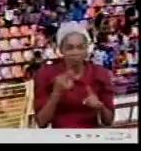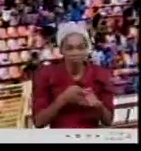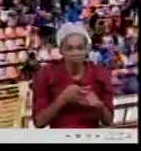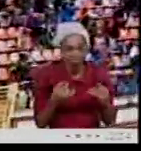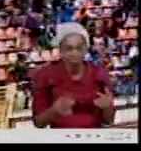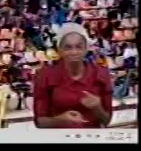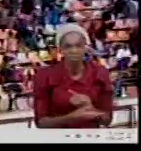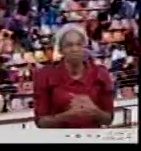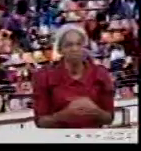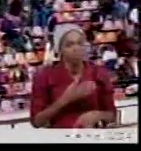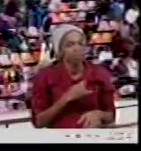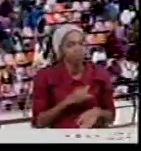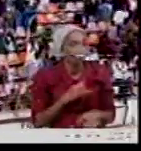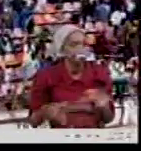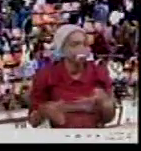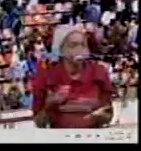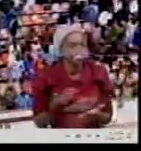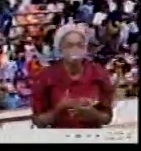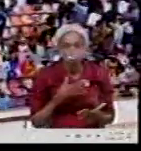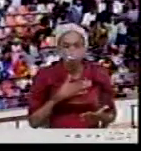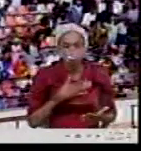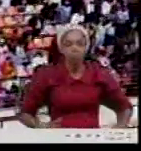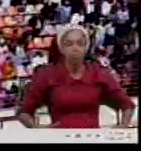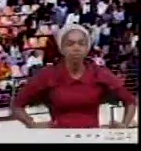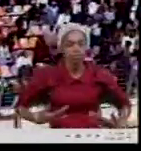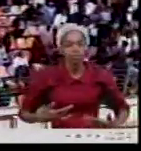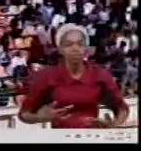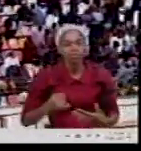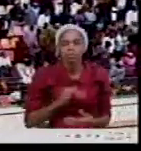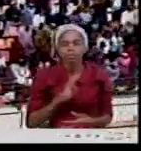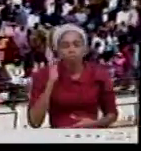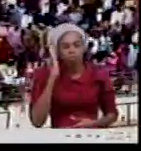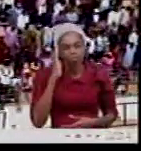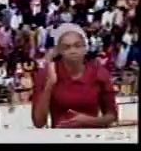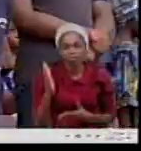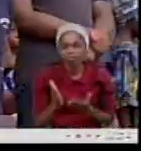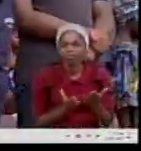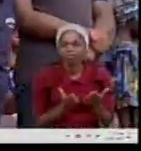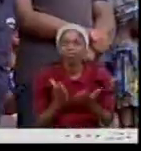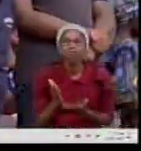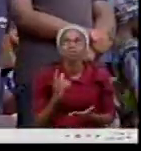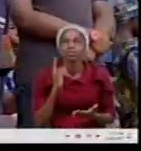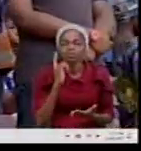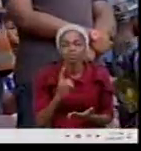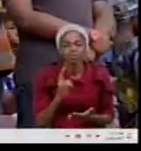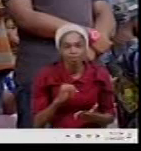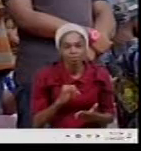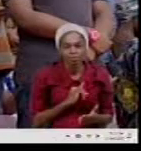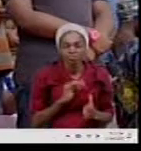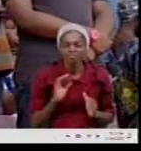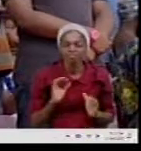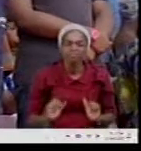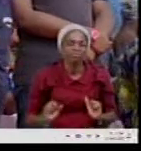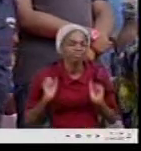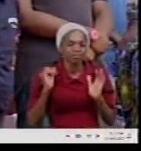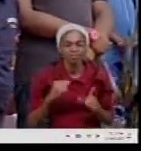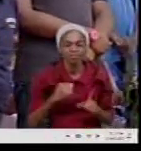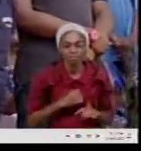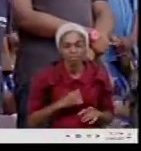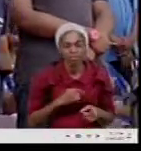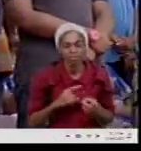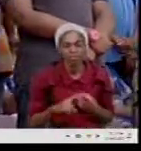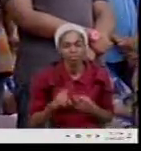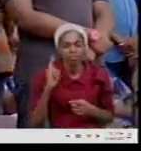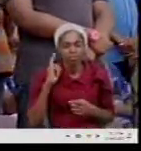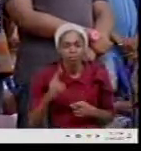rededicate myself to you. I surrender myself to you. I will live for you. I will serve you all the days of my